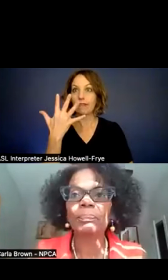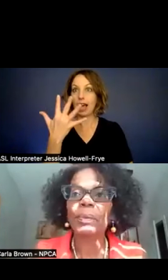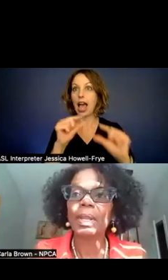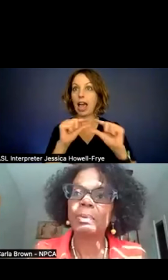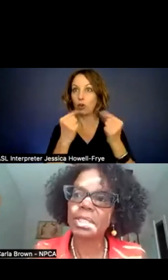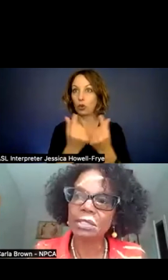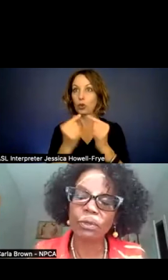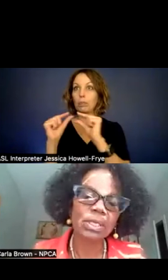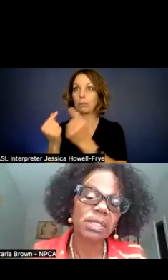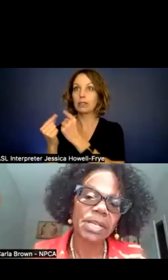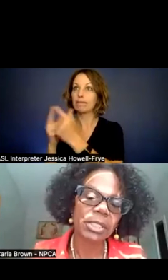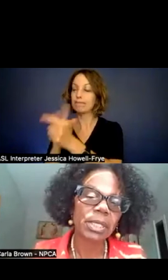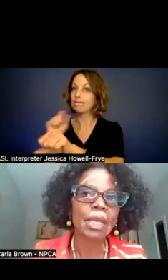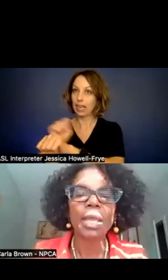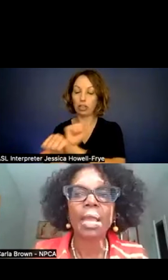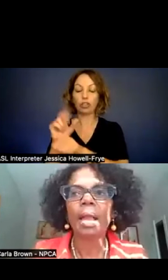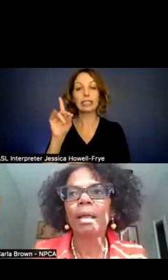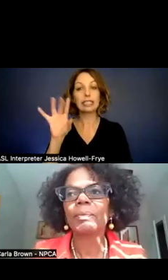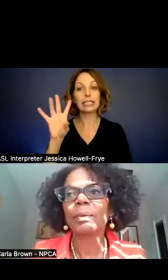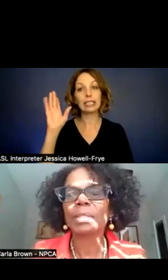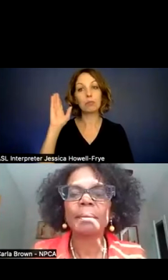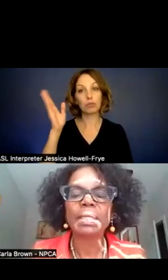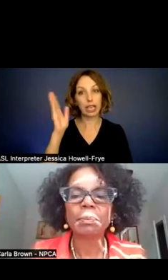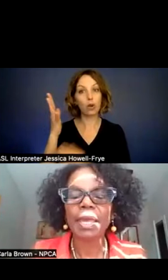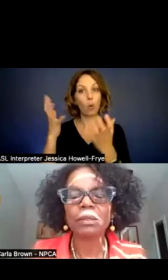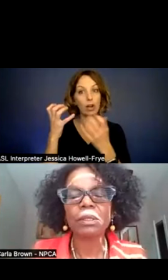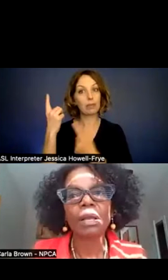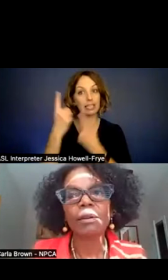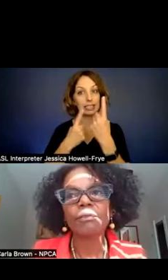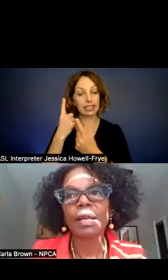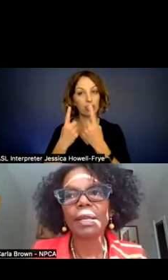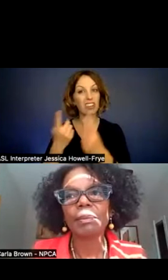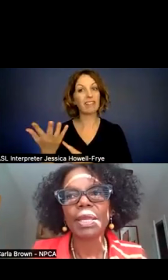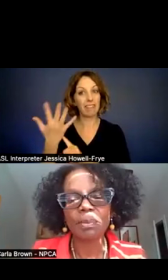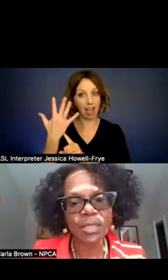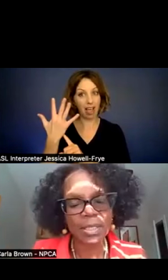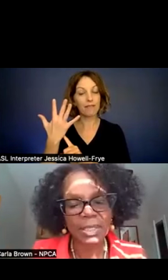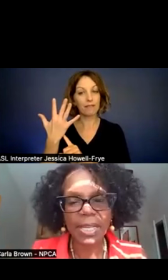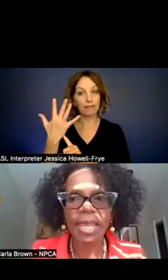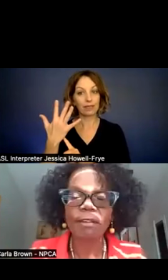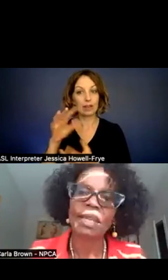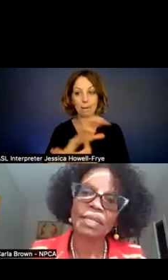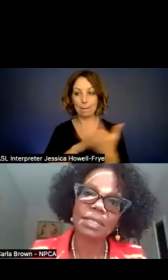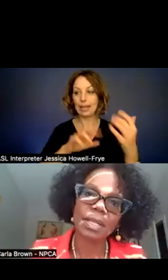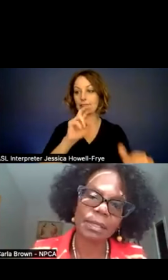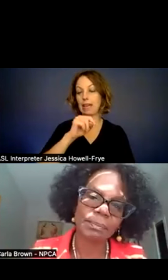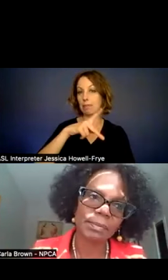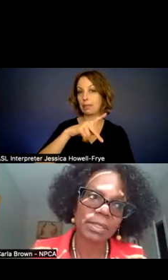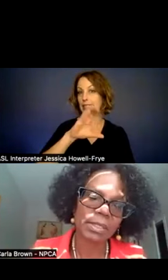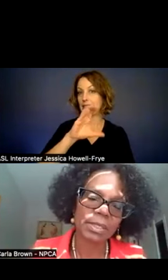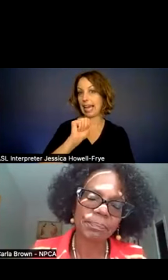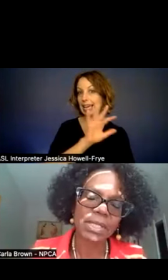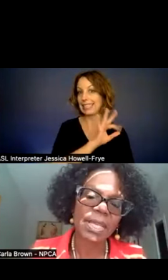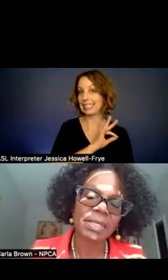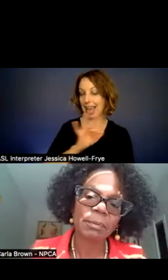did present for consideration. There was a mixed panel of NPCA staff and